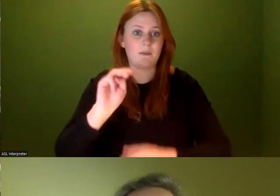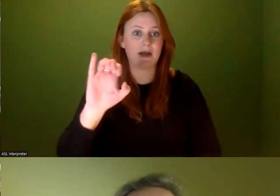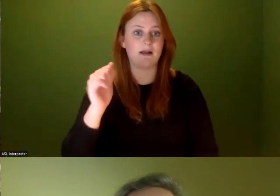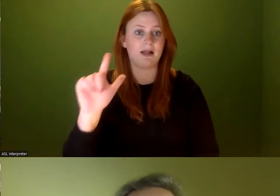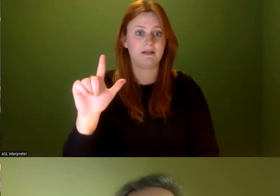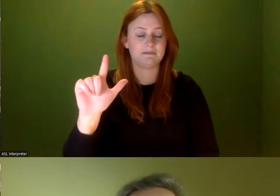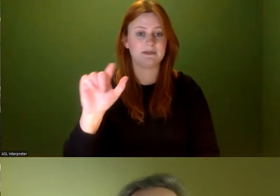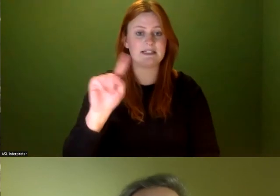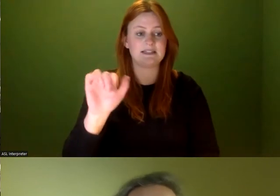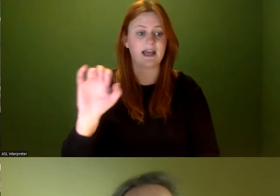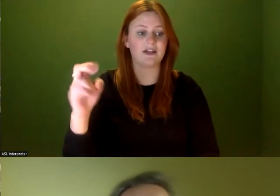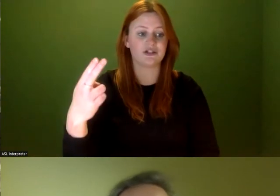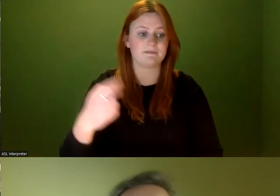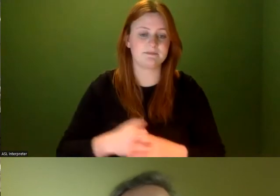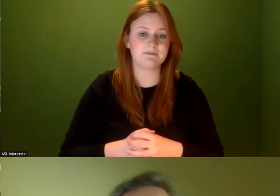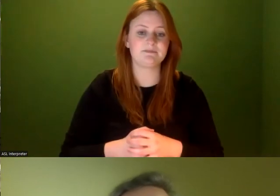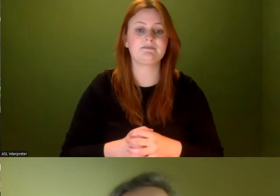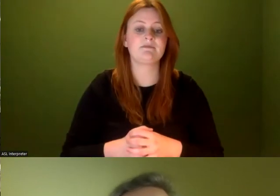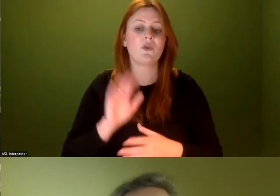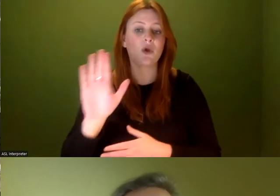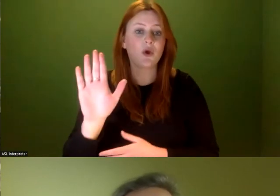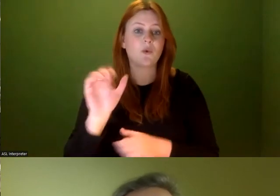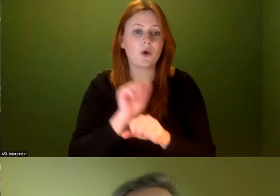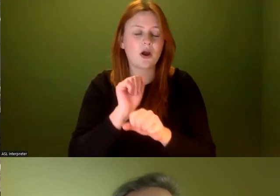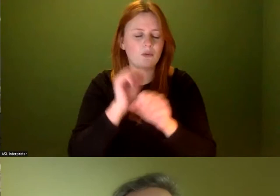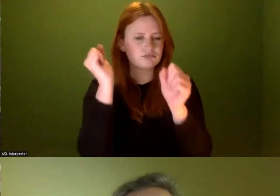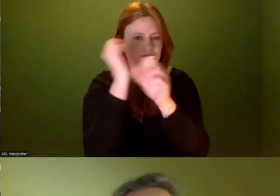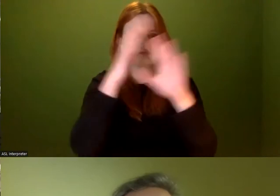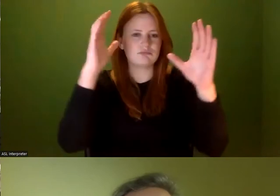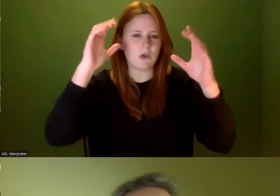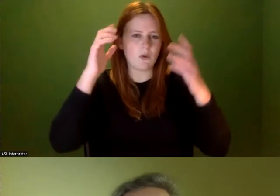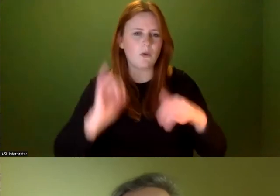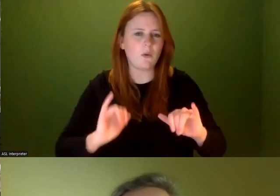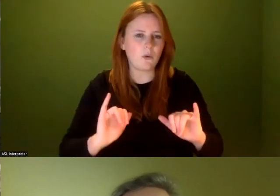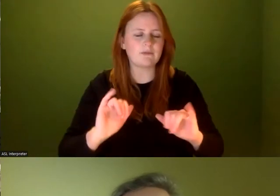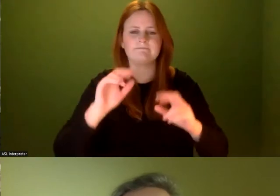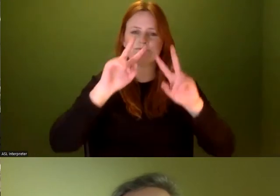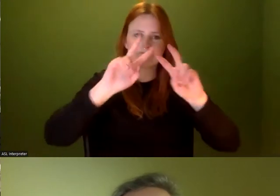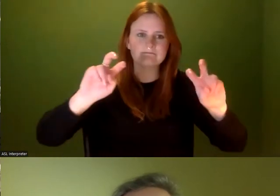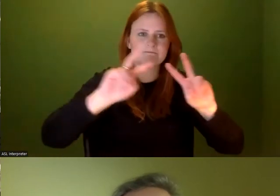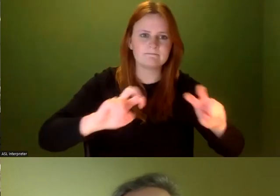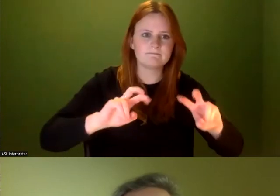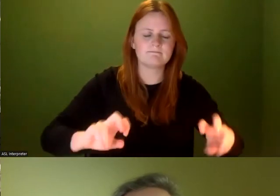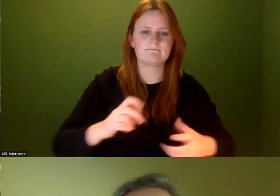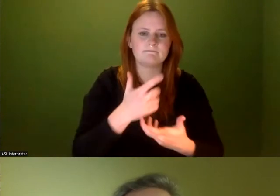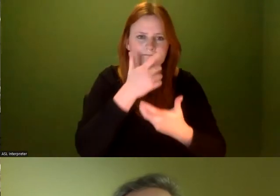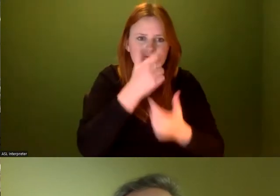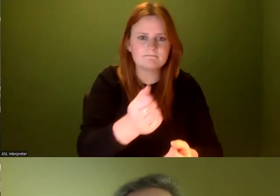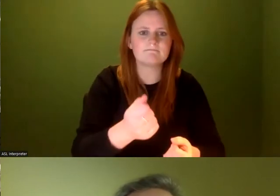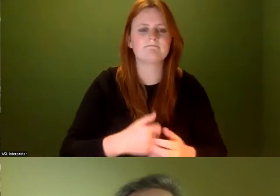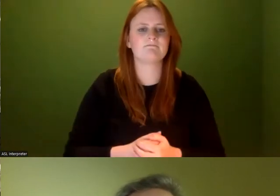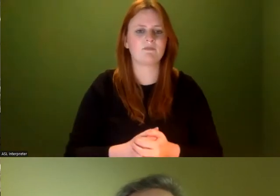Conceptually, Grace's work is deeply meditative, continuously engaged with consideration of life cycles of living organisms